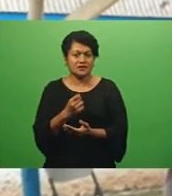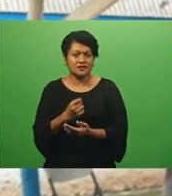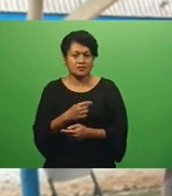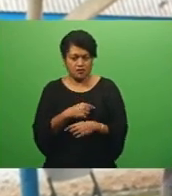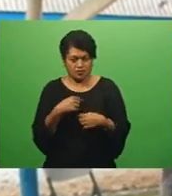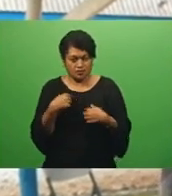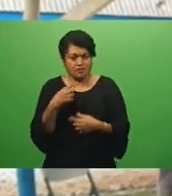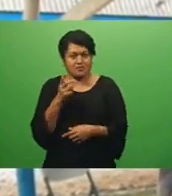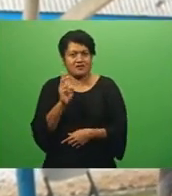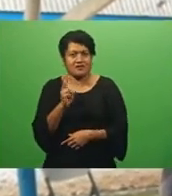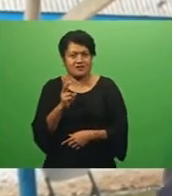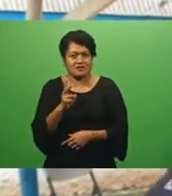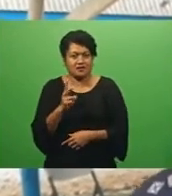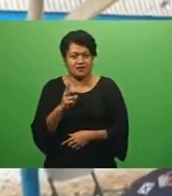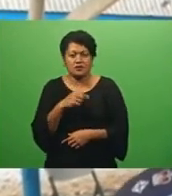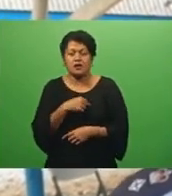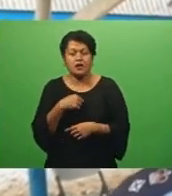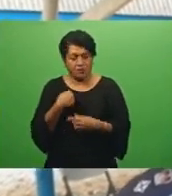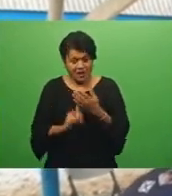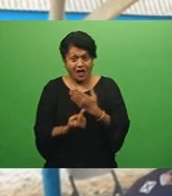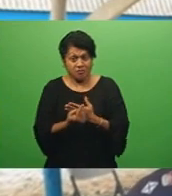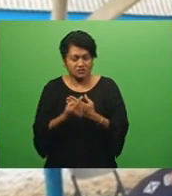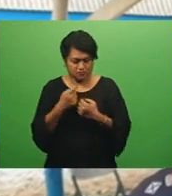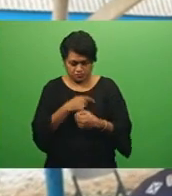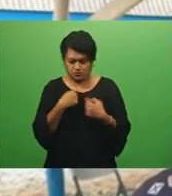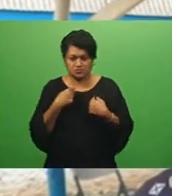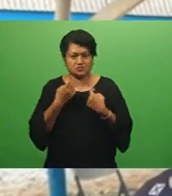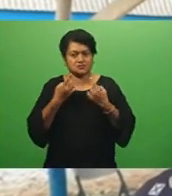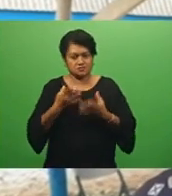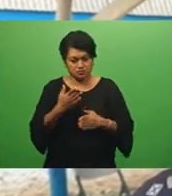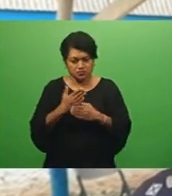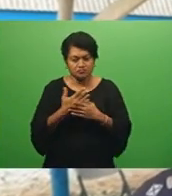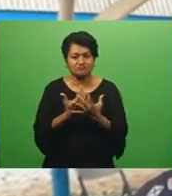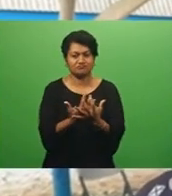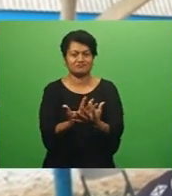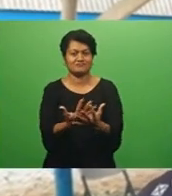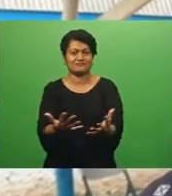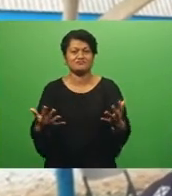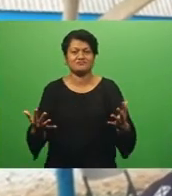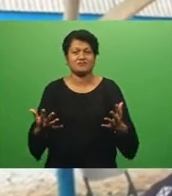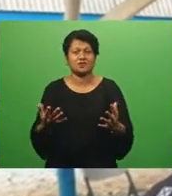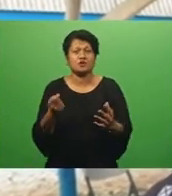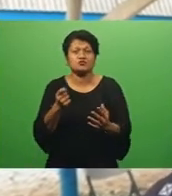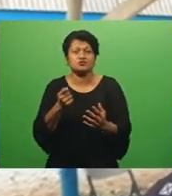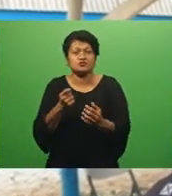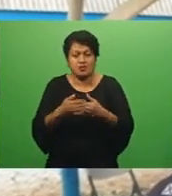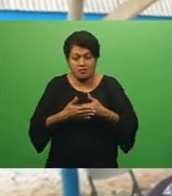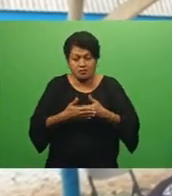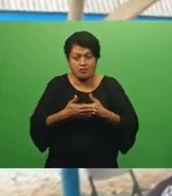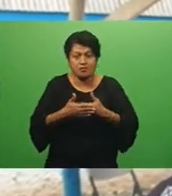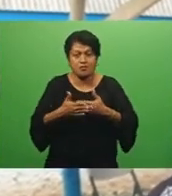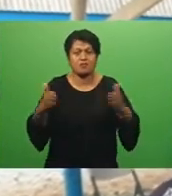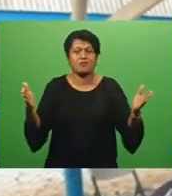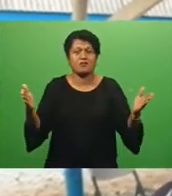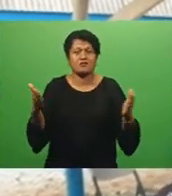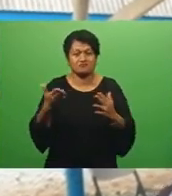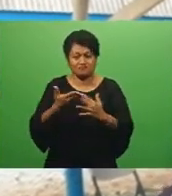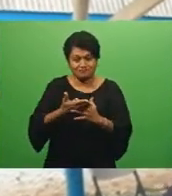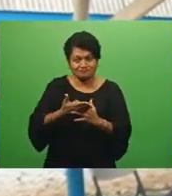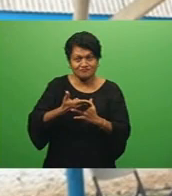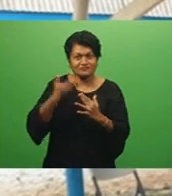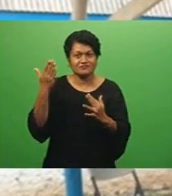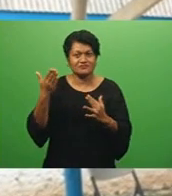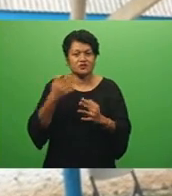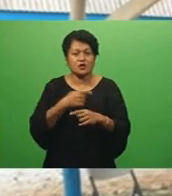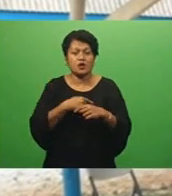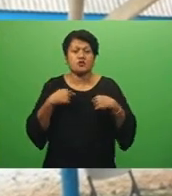again will be covering all the borders should it opens. And for the protection of our officers, it is